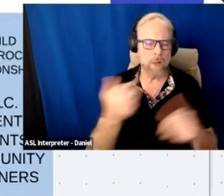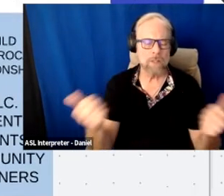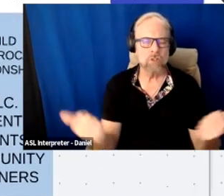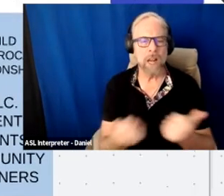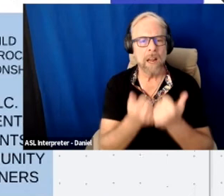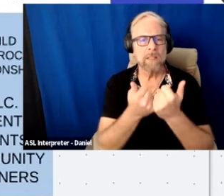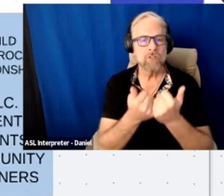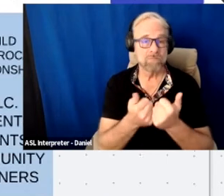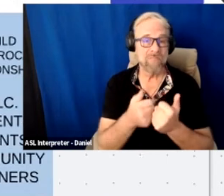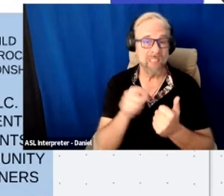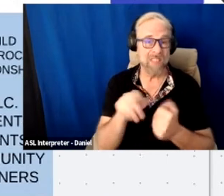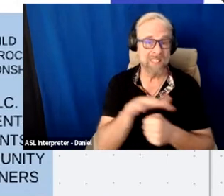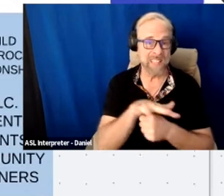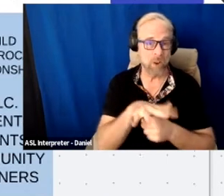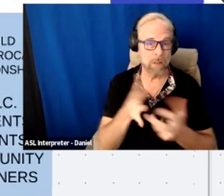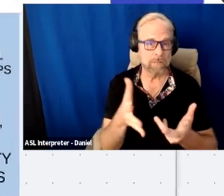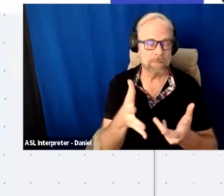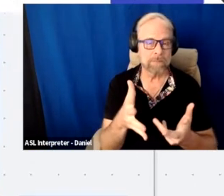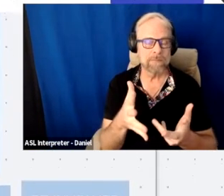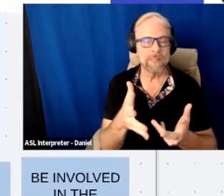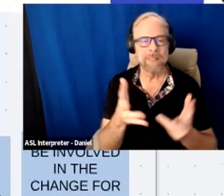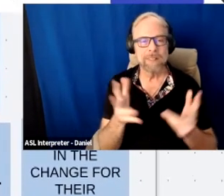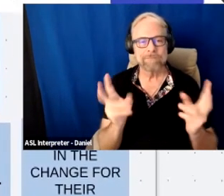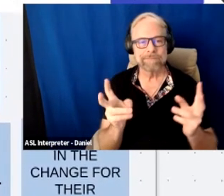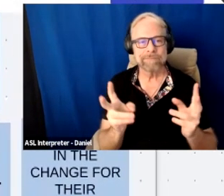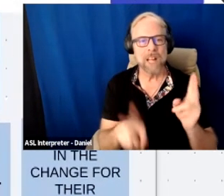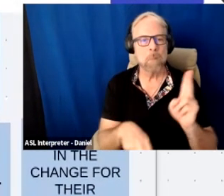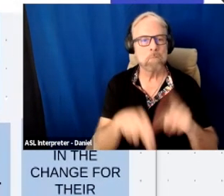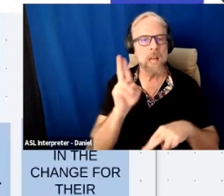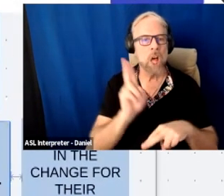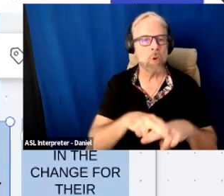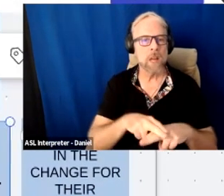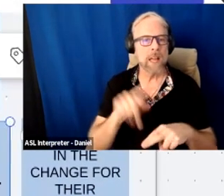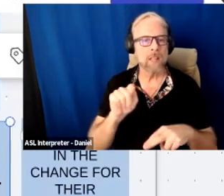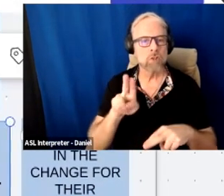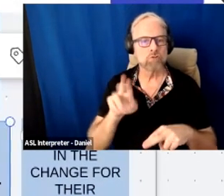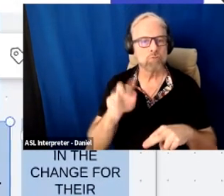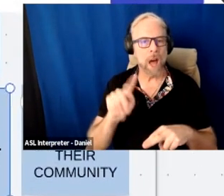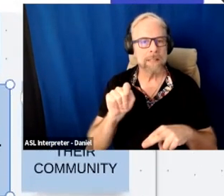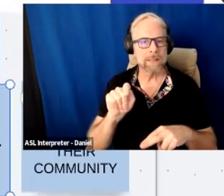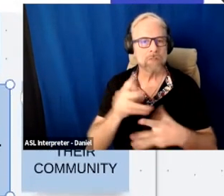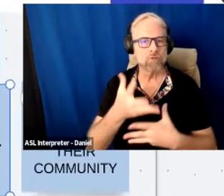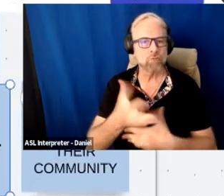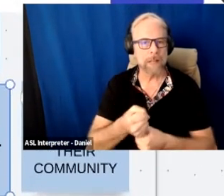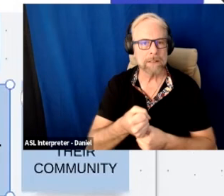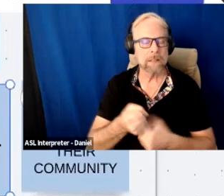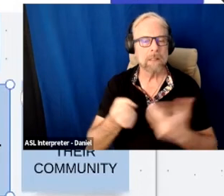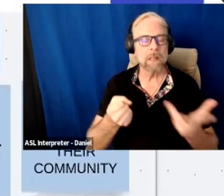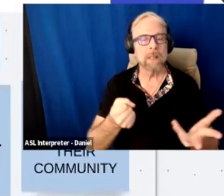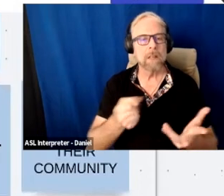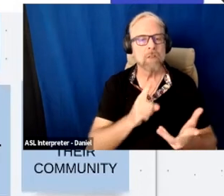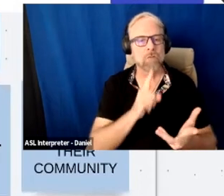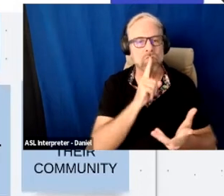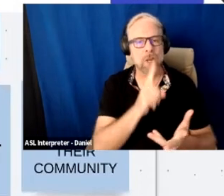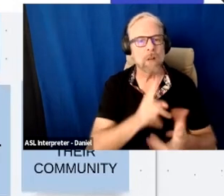this area, in this building trust, and I think it's really important to remember